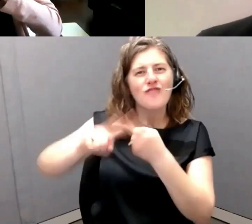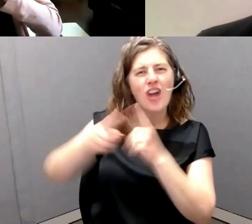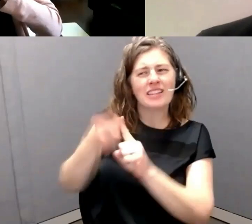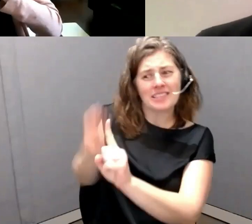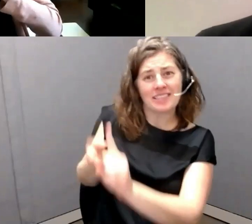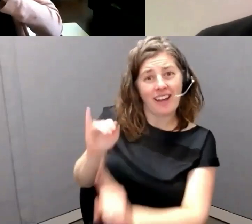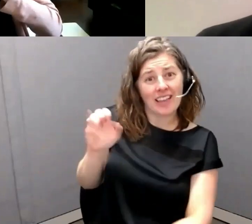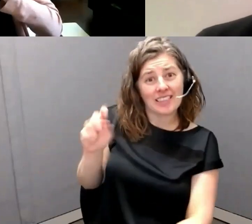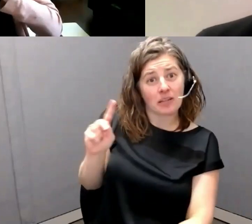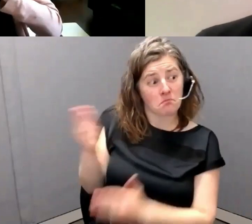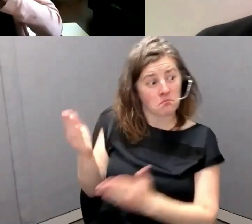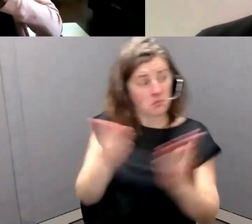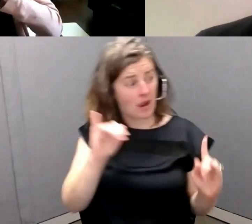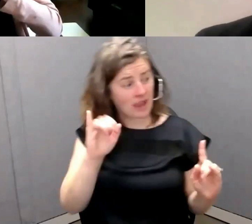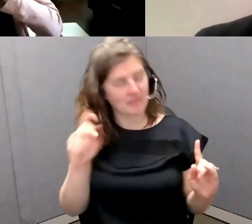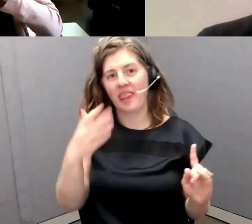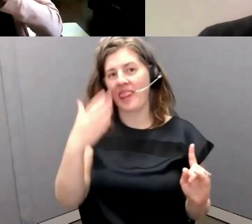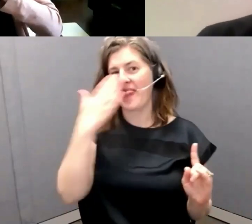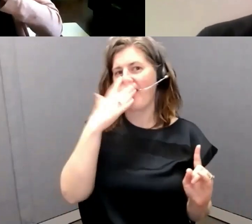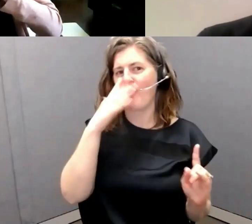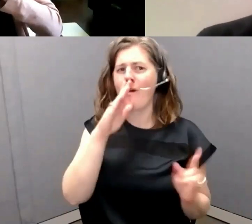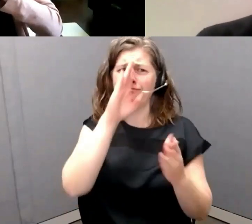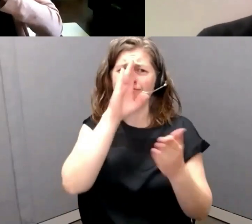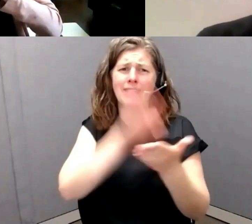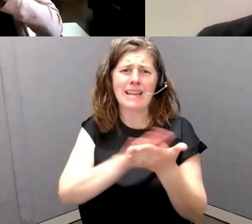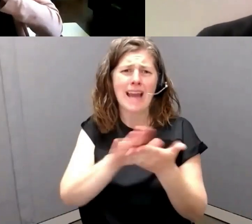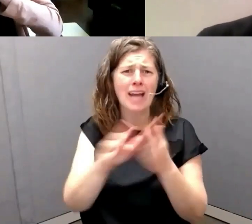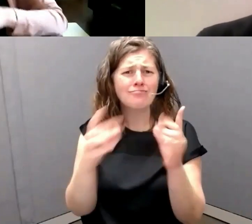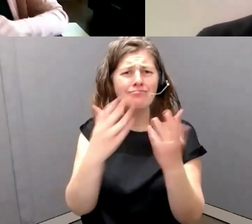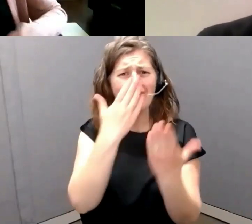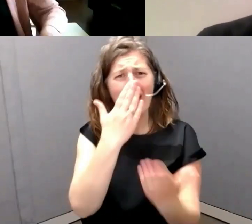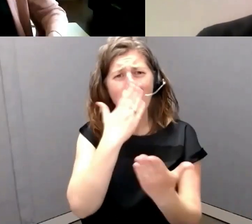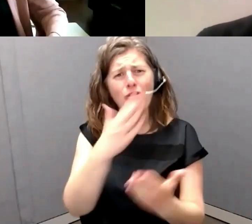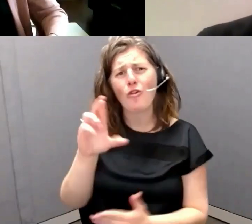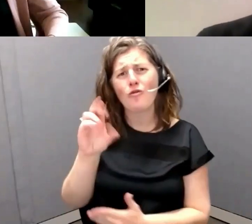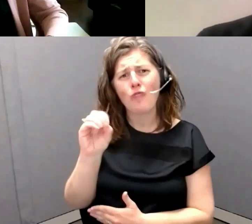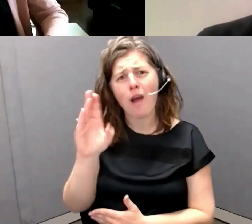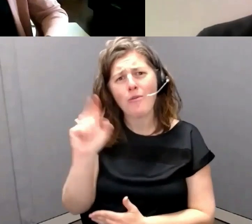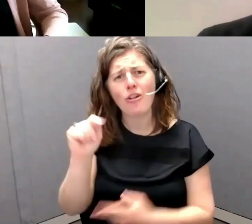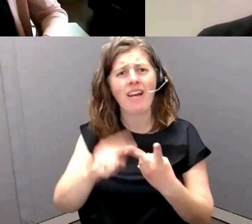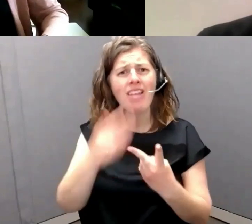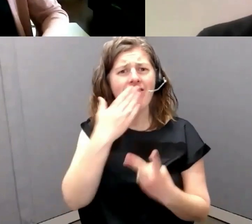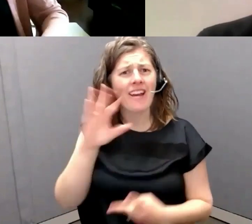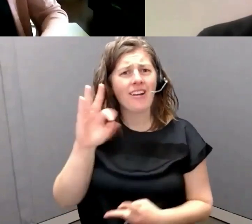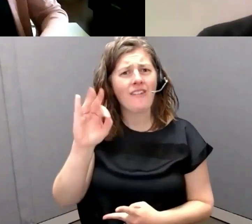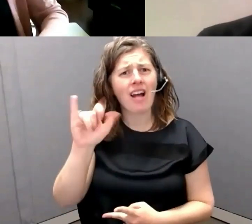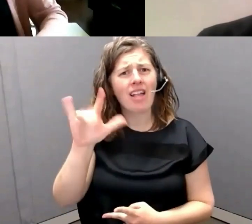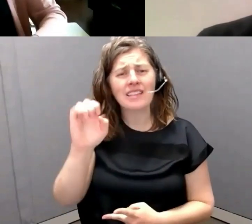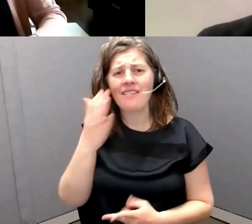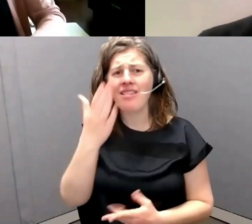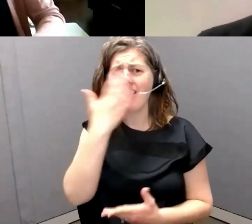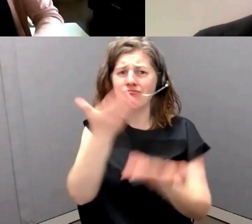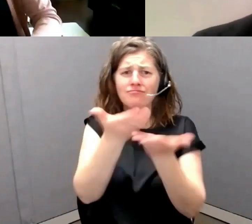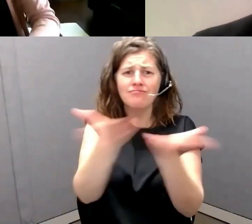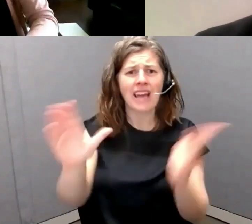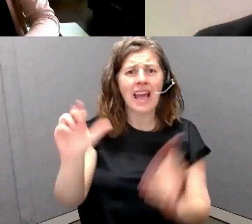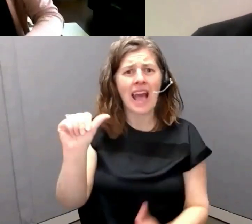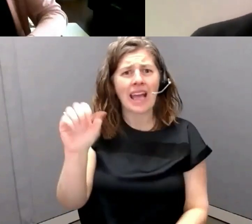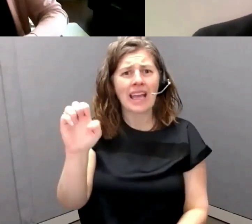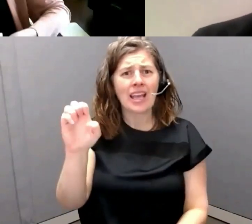Isaac? Thank you so much for the kind words, Felice. Thank you, Robert, and thank you to the entire AERA